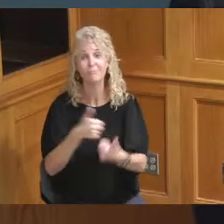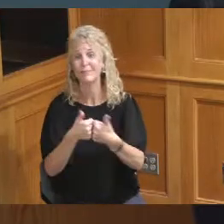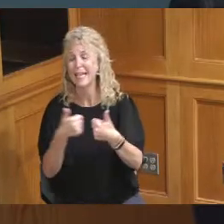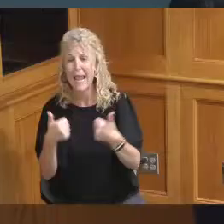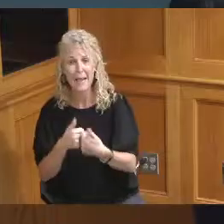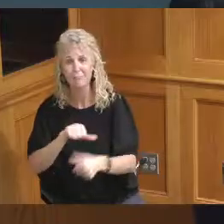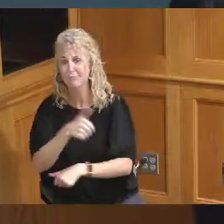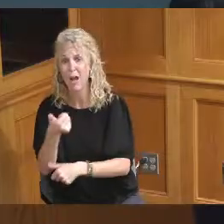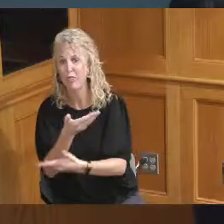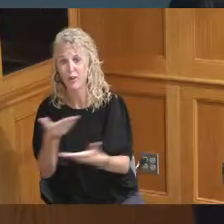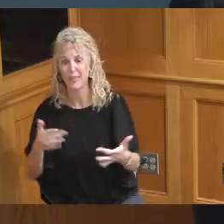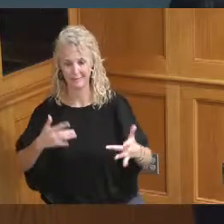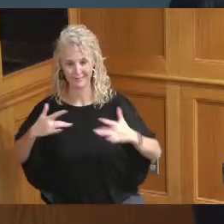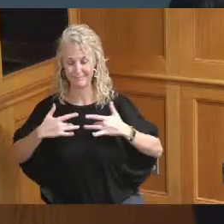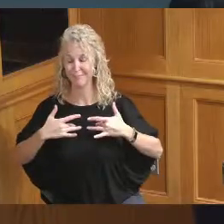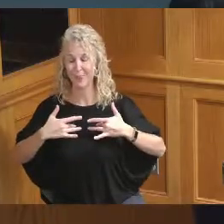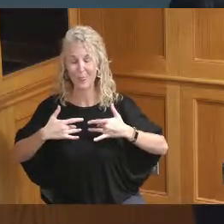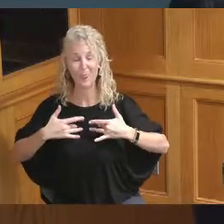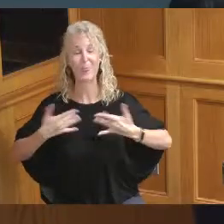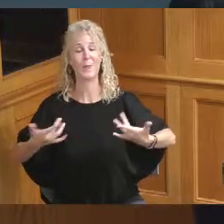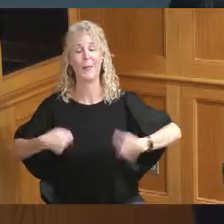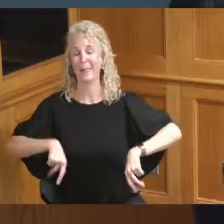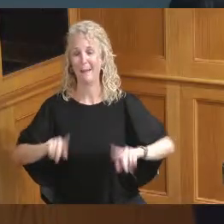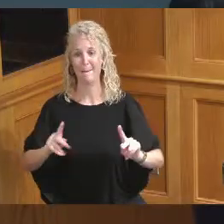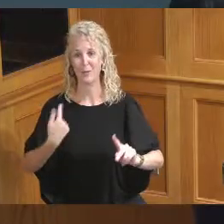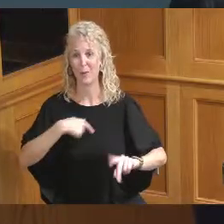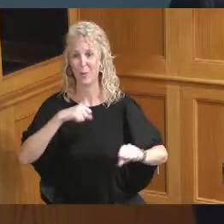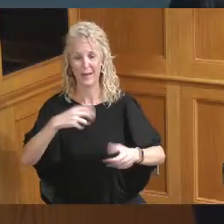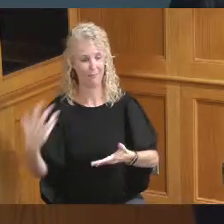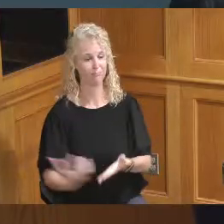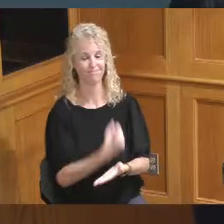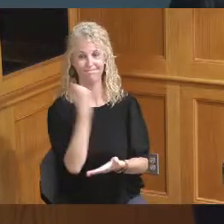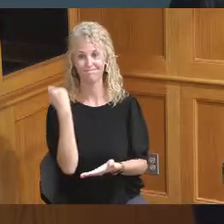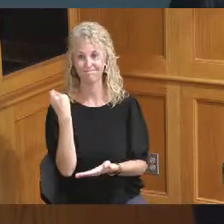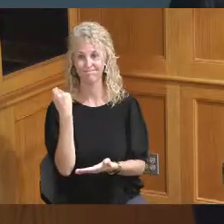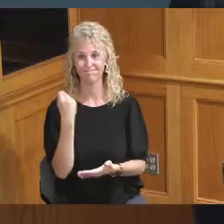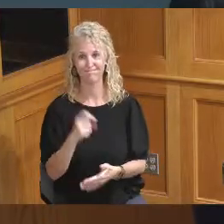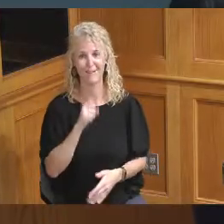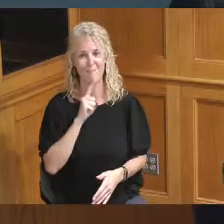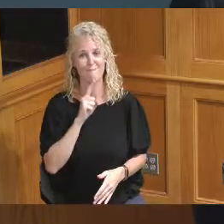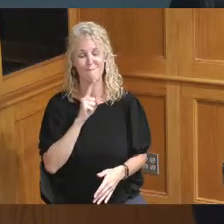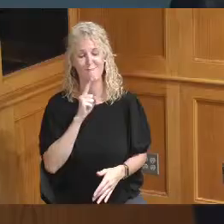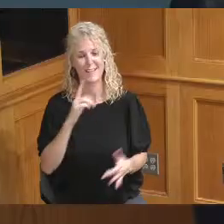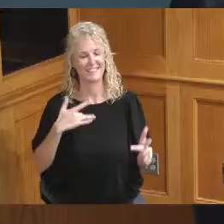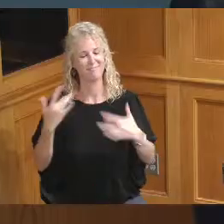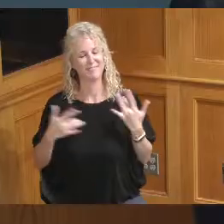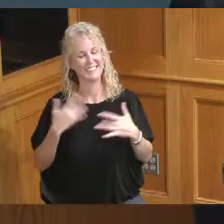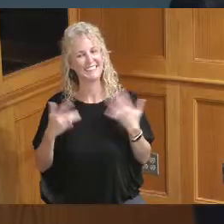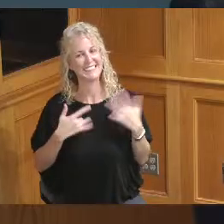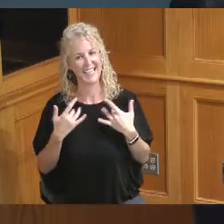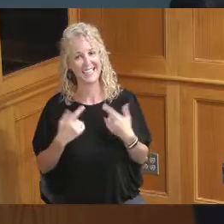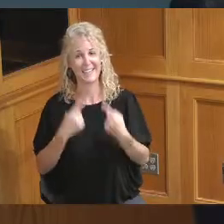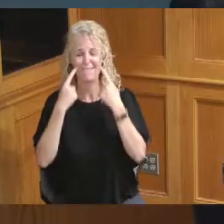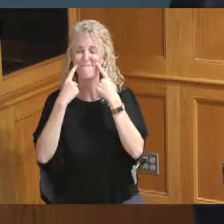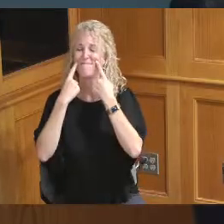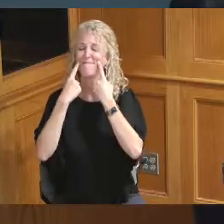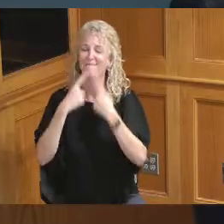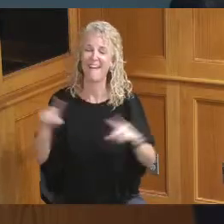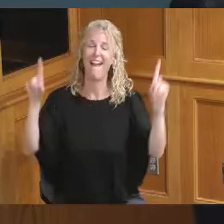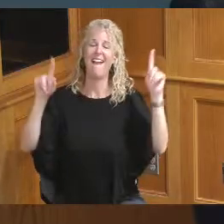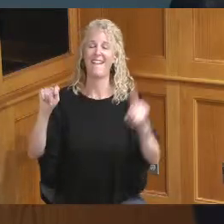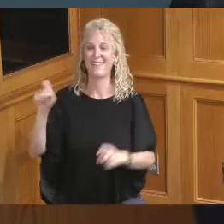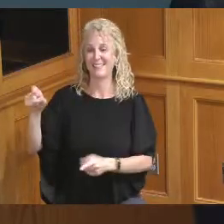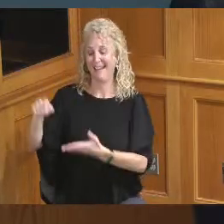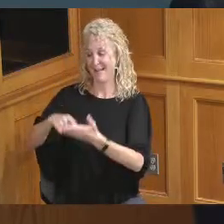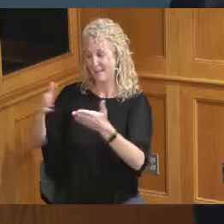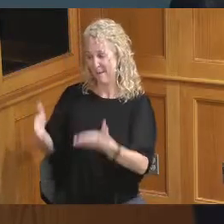I mean, it's an exciting opportunity for the county, and so I'm very, very excited that finally taxpayers will get to